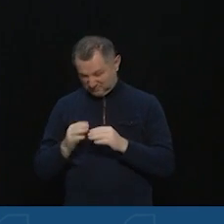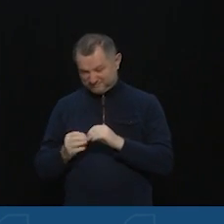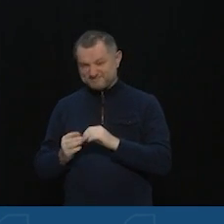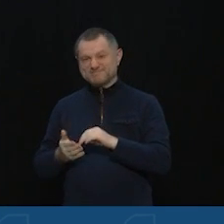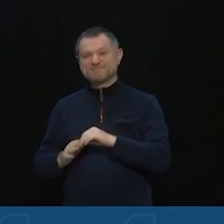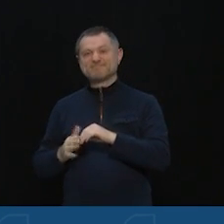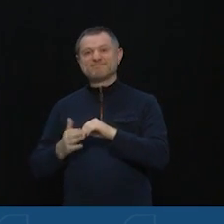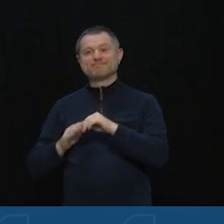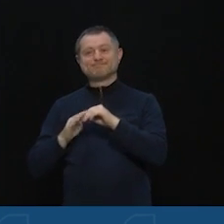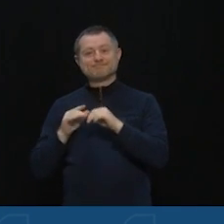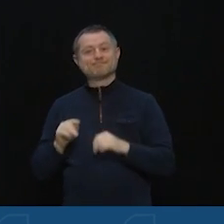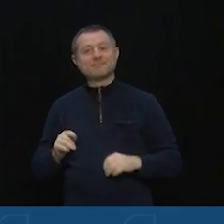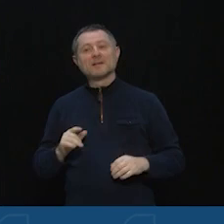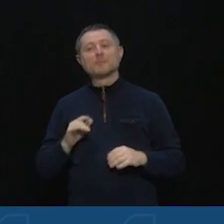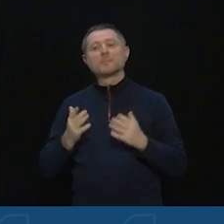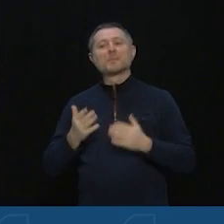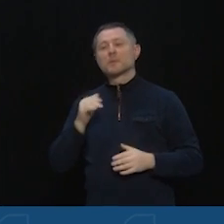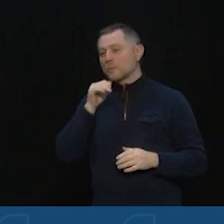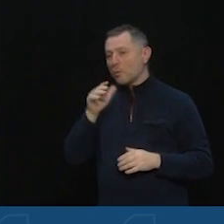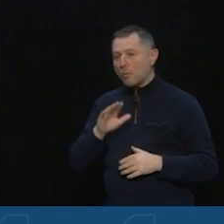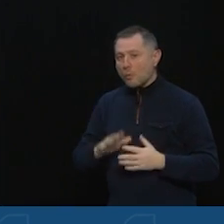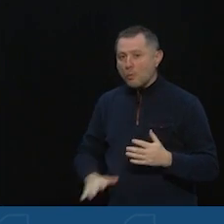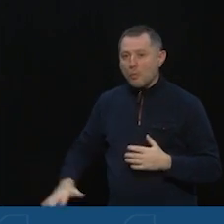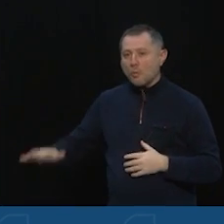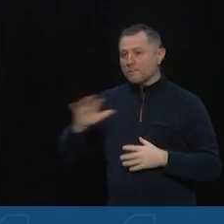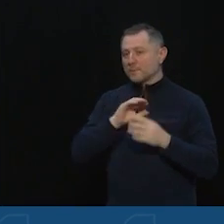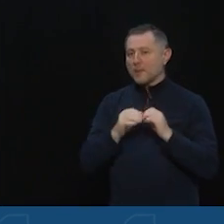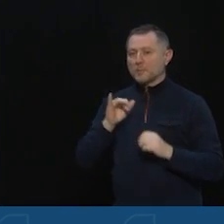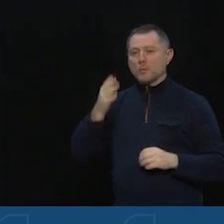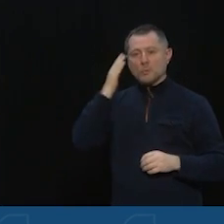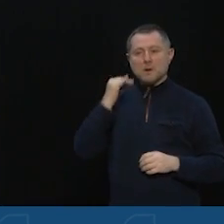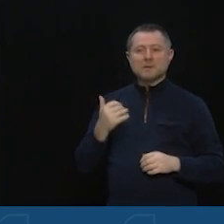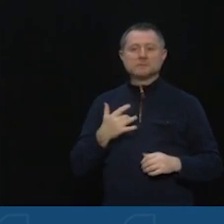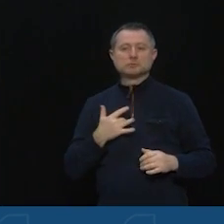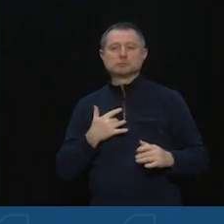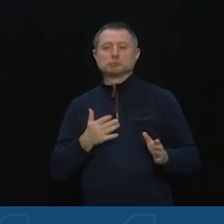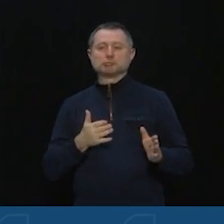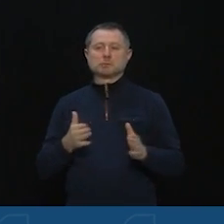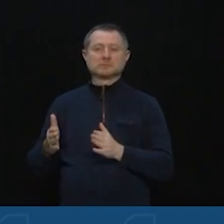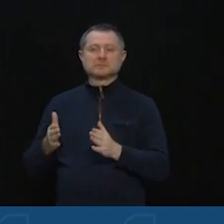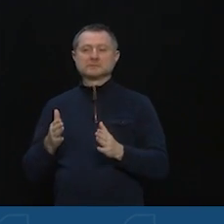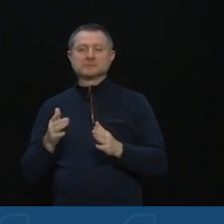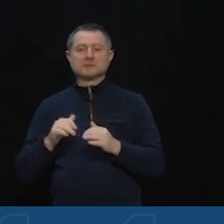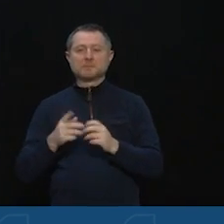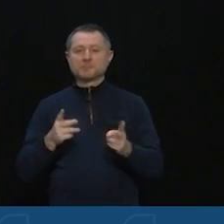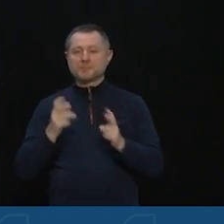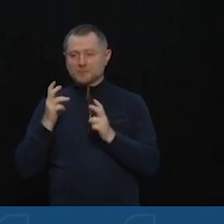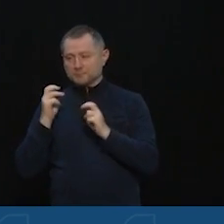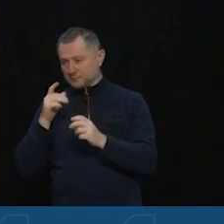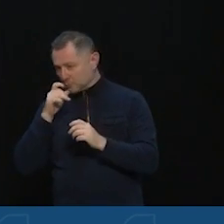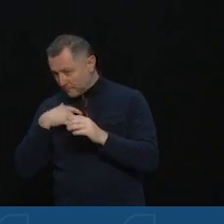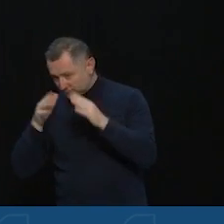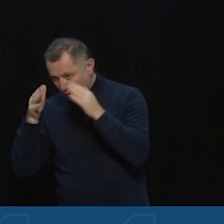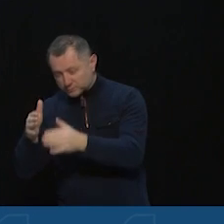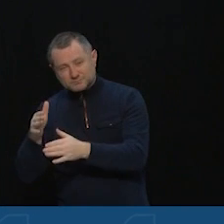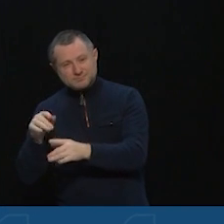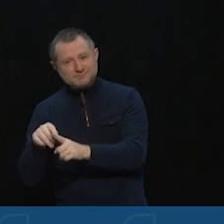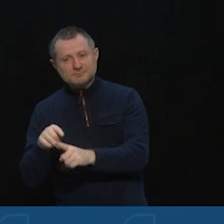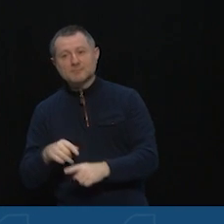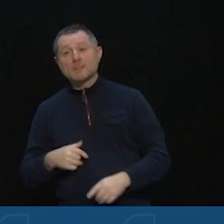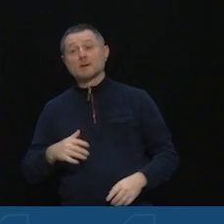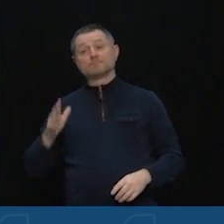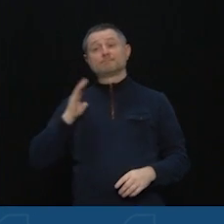incomplete, it likely is incomplete. That's why we shifted to a focus on hospitalizations as things were going